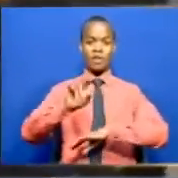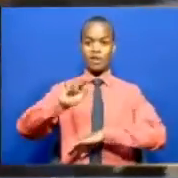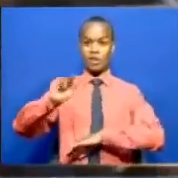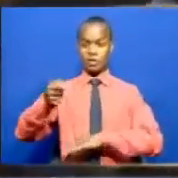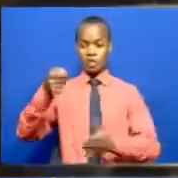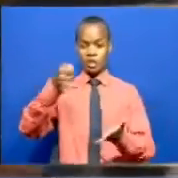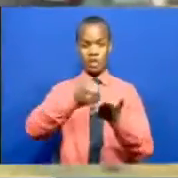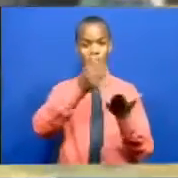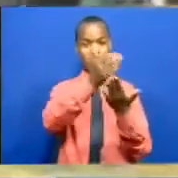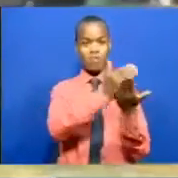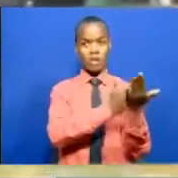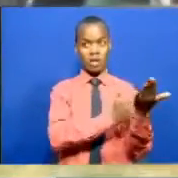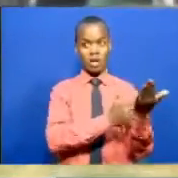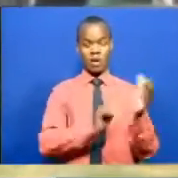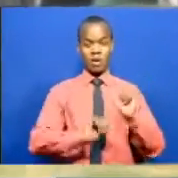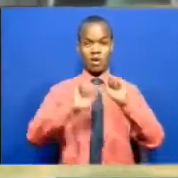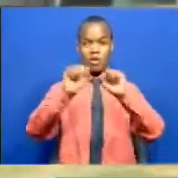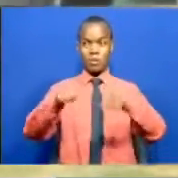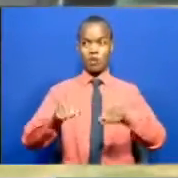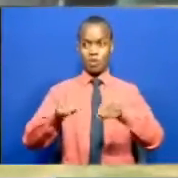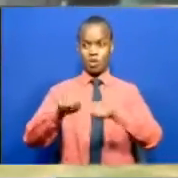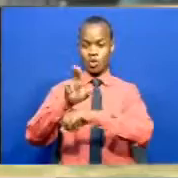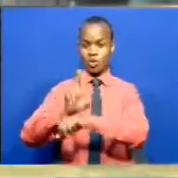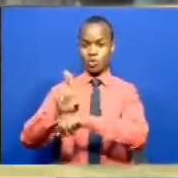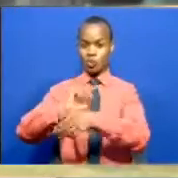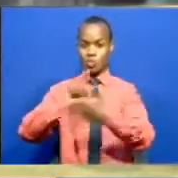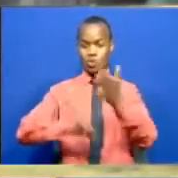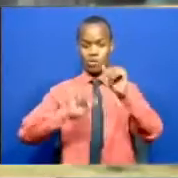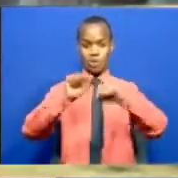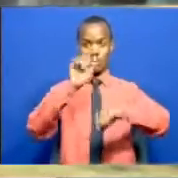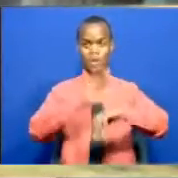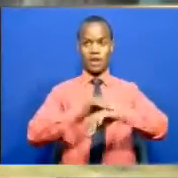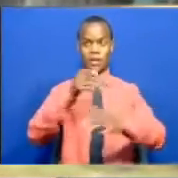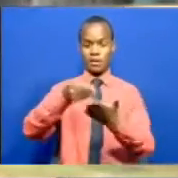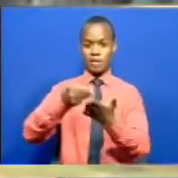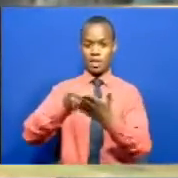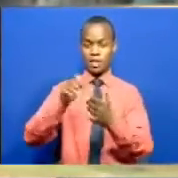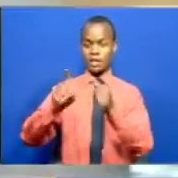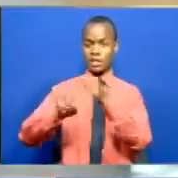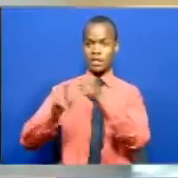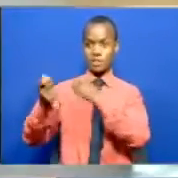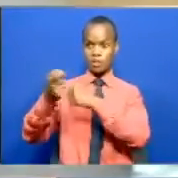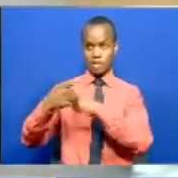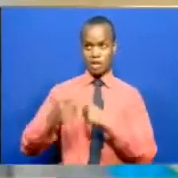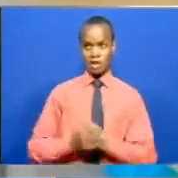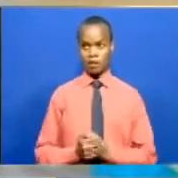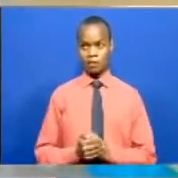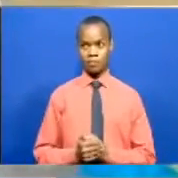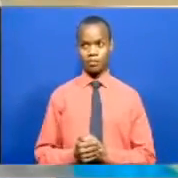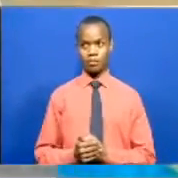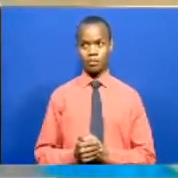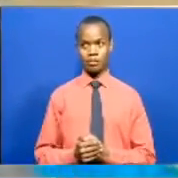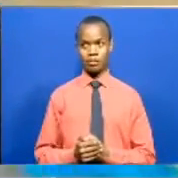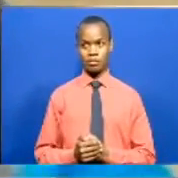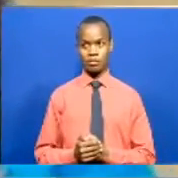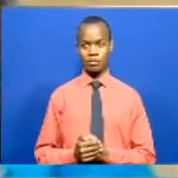program to plow back part of what they will earn during the 6 months duration.